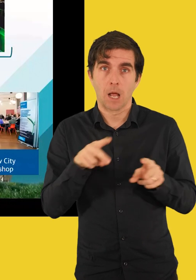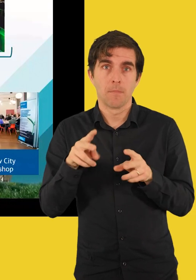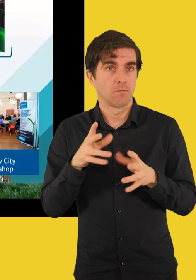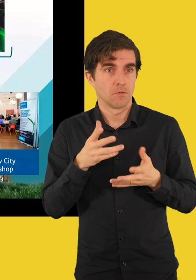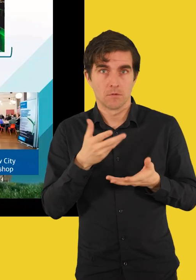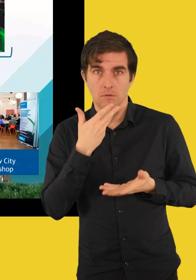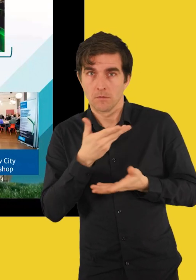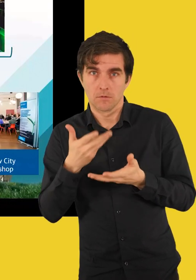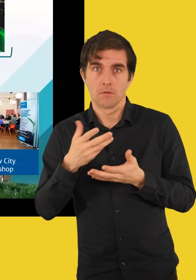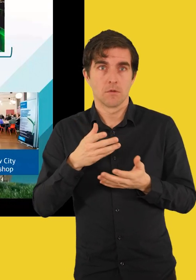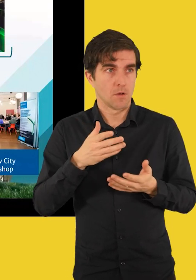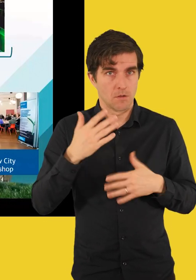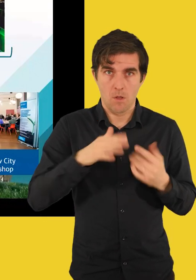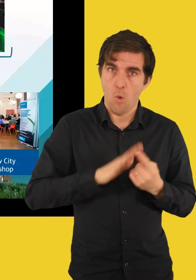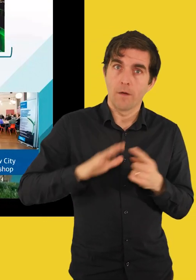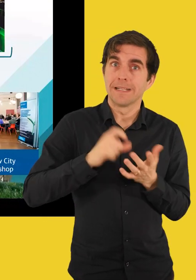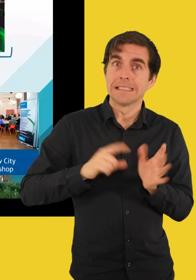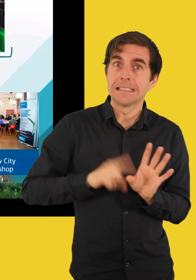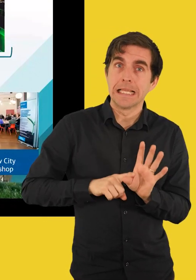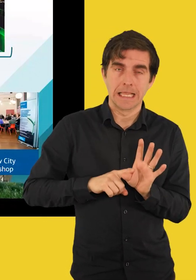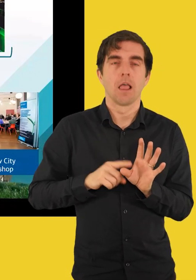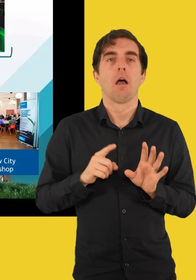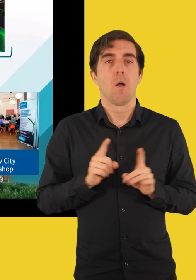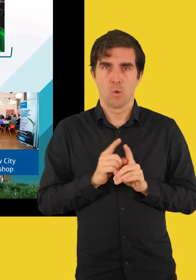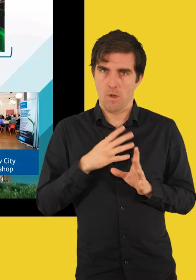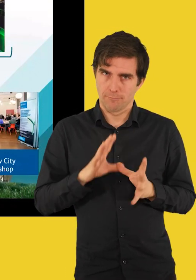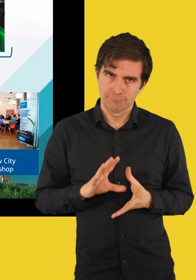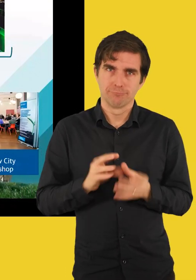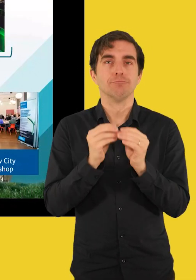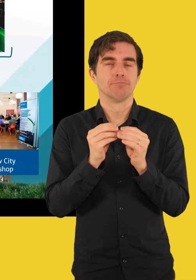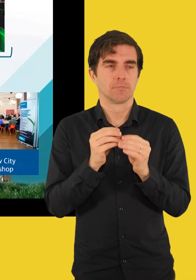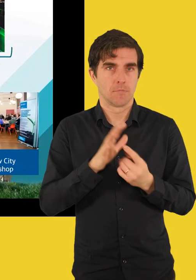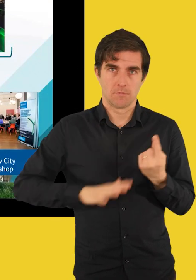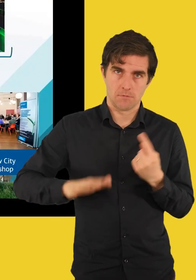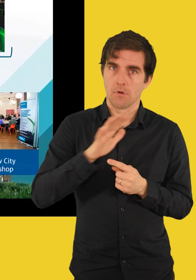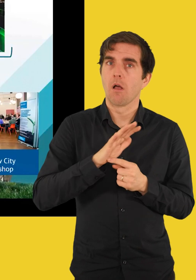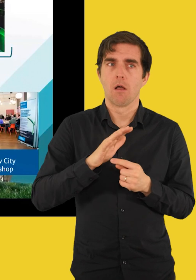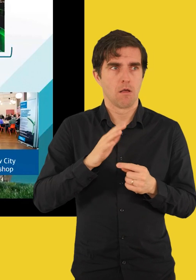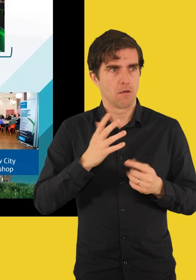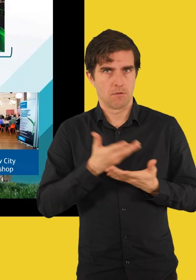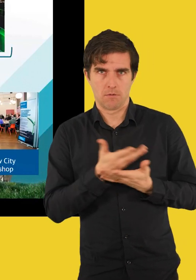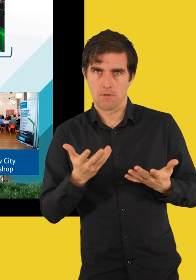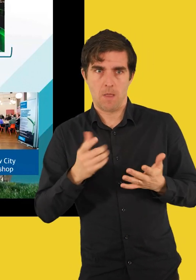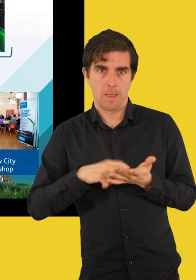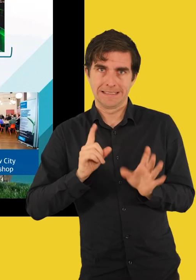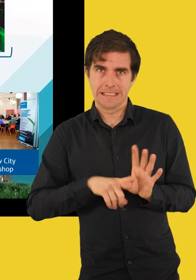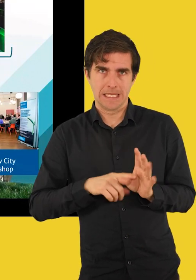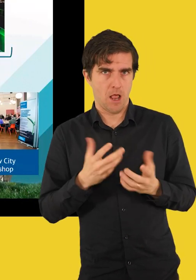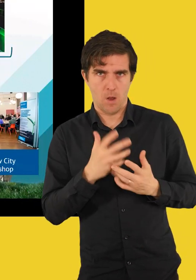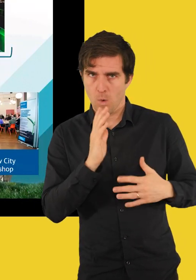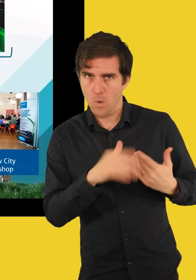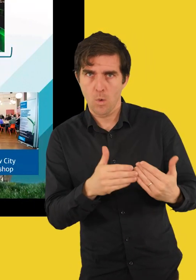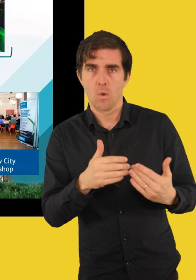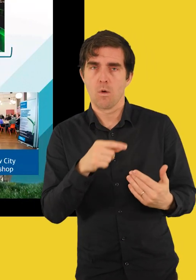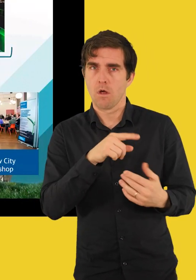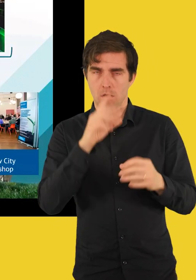types of stakeholders from across the city as possible. They were developed and run to ensure that the vision was being created for the city